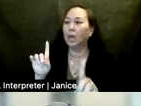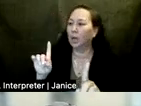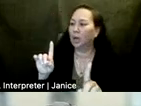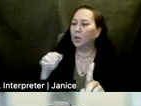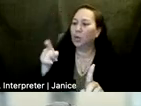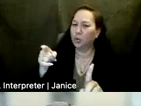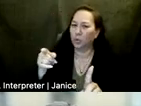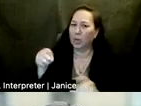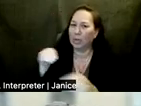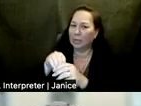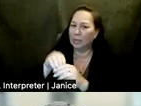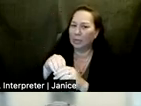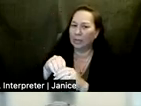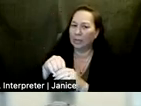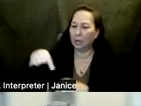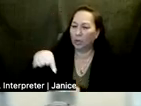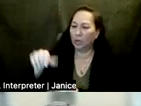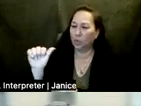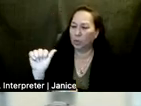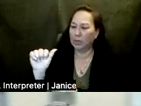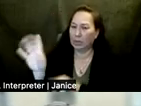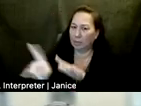the Q&A that popped in.